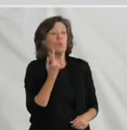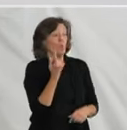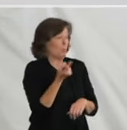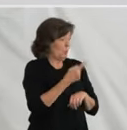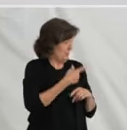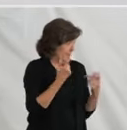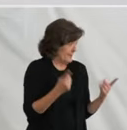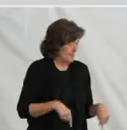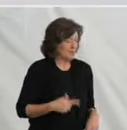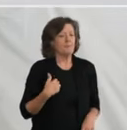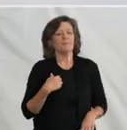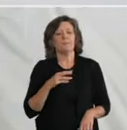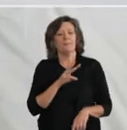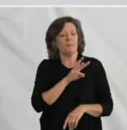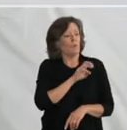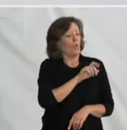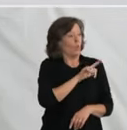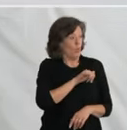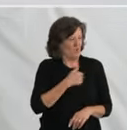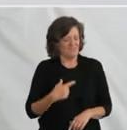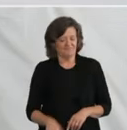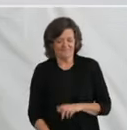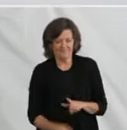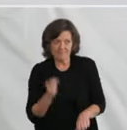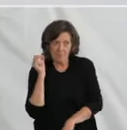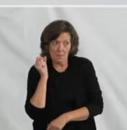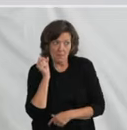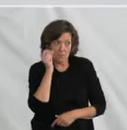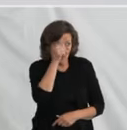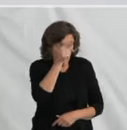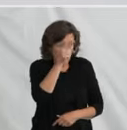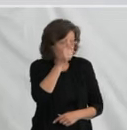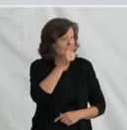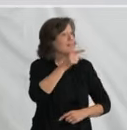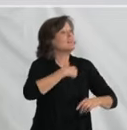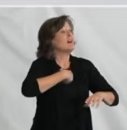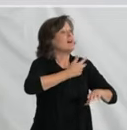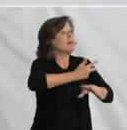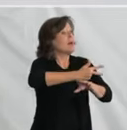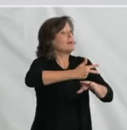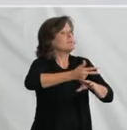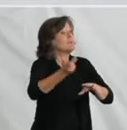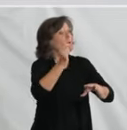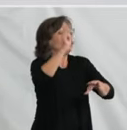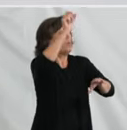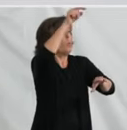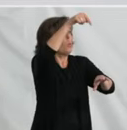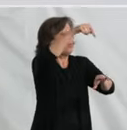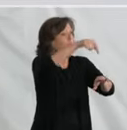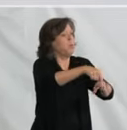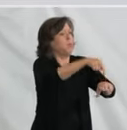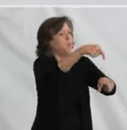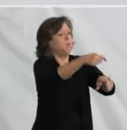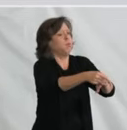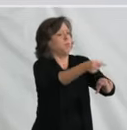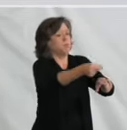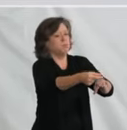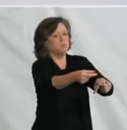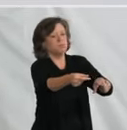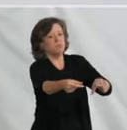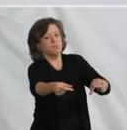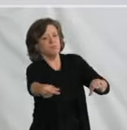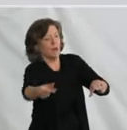Wally threw a pebble, and it bounced off the asphalt and went into the woods. And we heard tink. And Wally said,